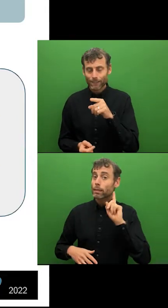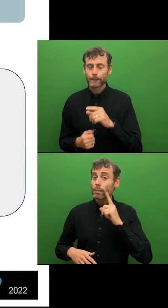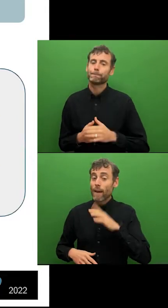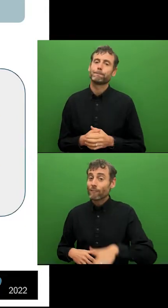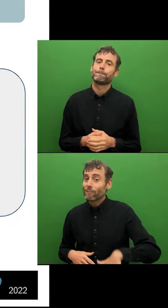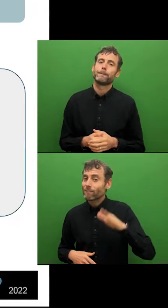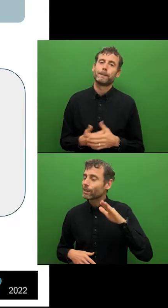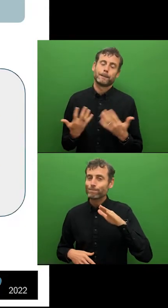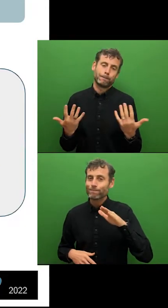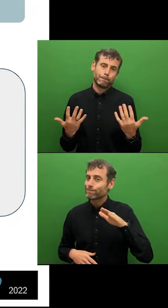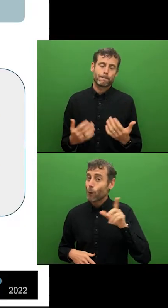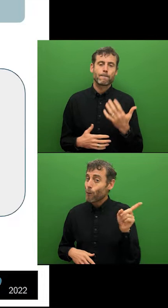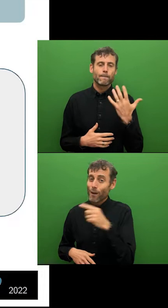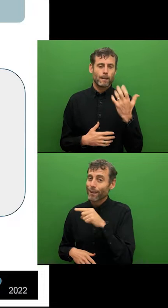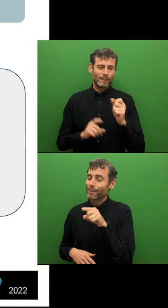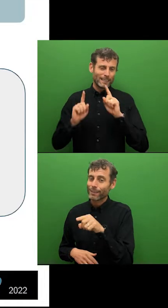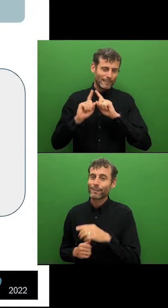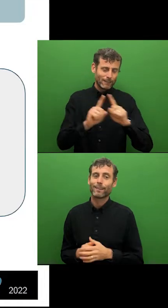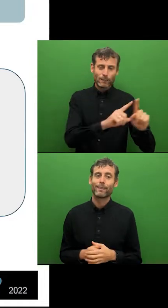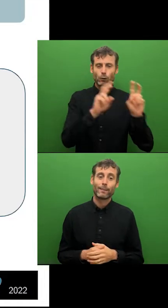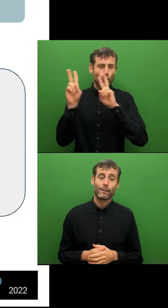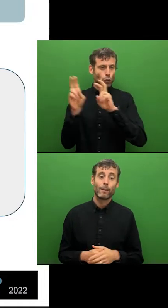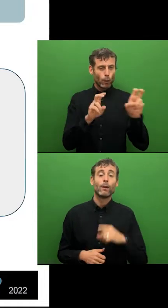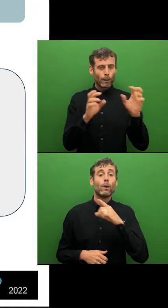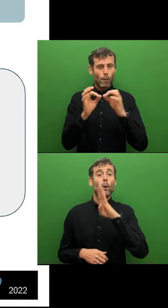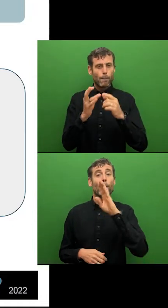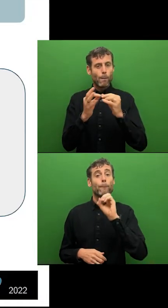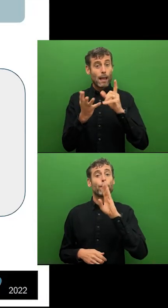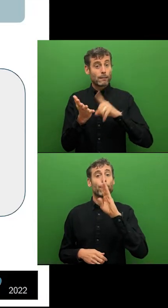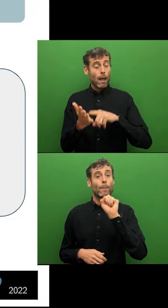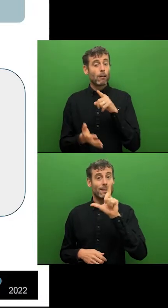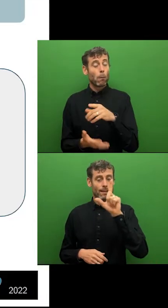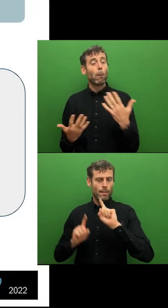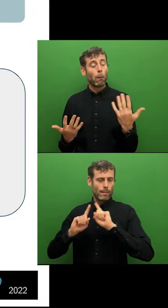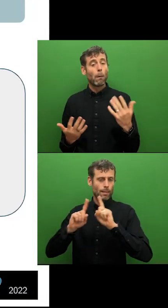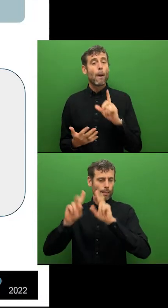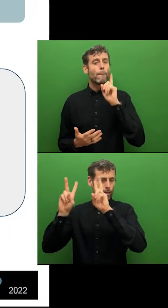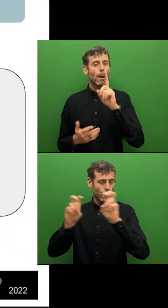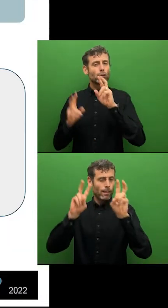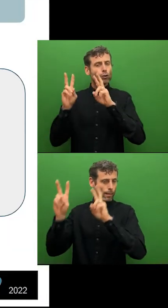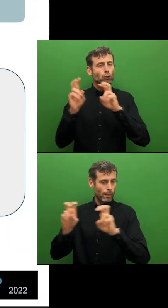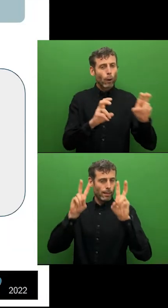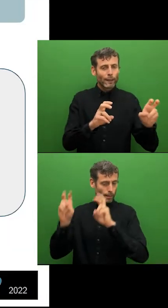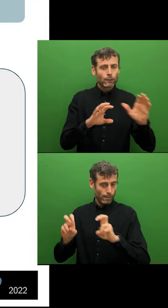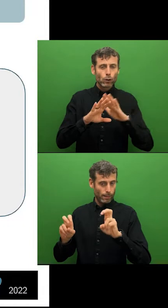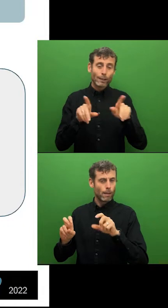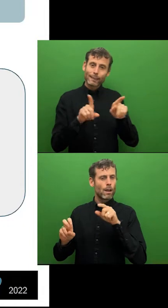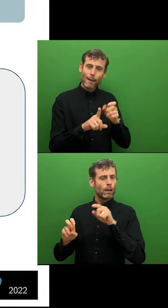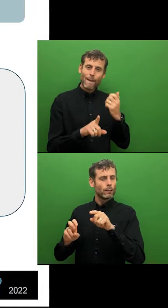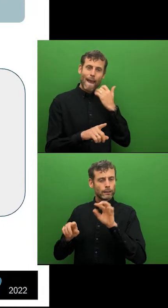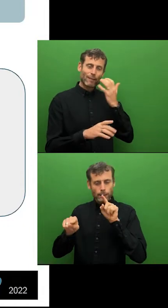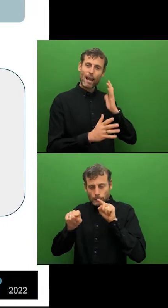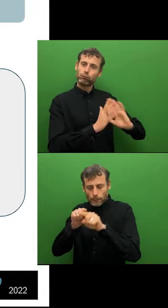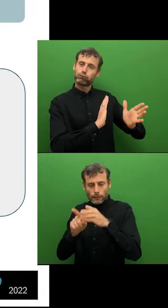signers. There are a wide range of topics covered in BobSL, but these topics can be quite different to interactions in daily